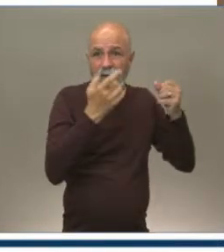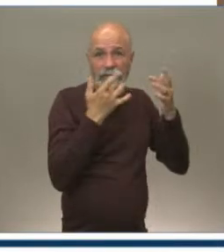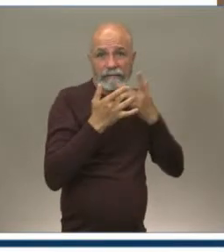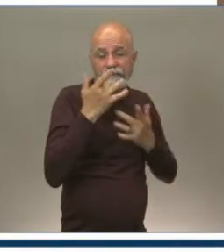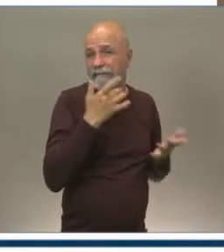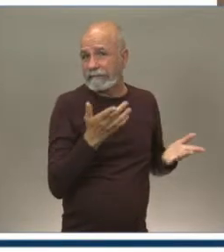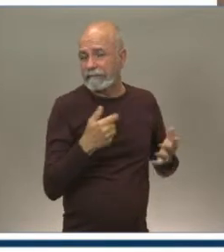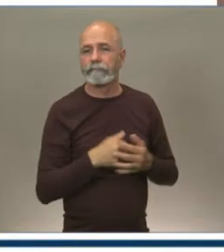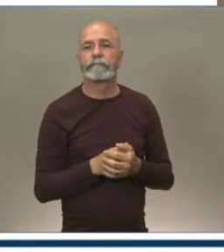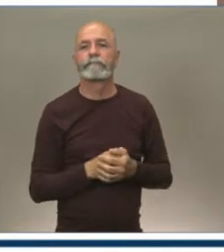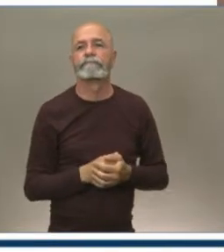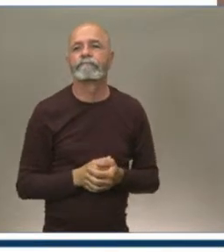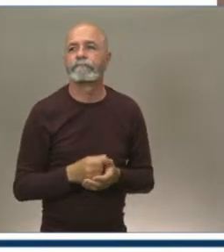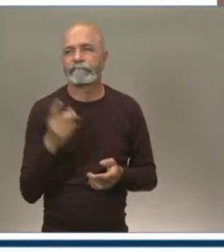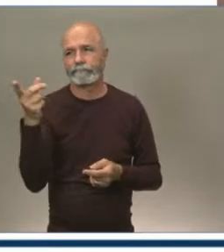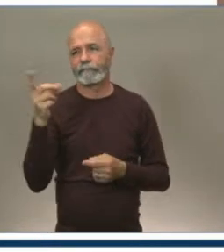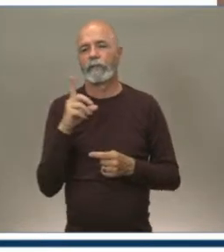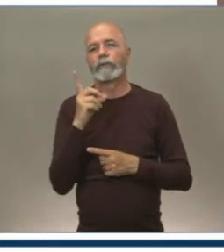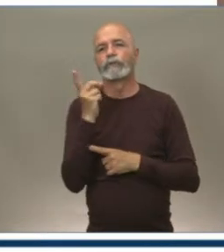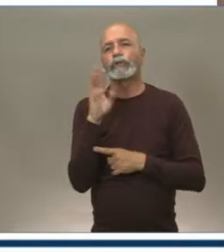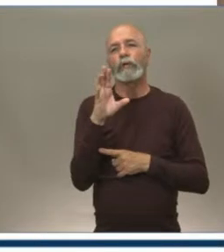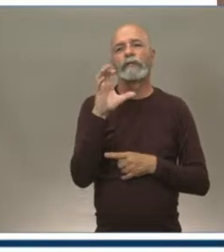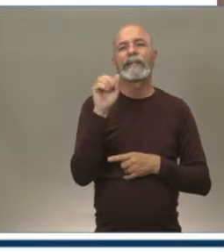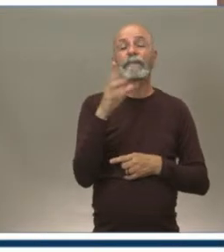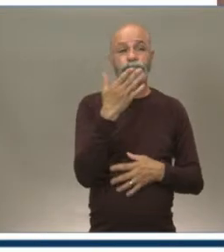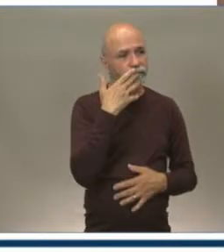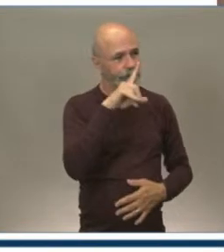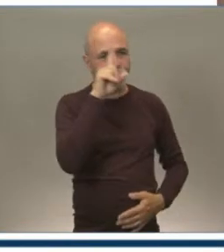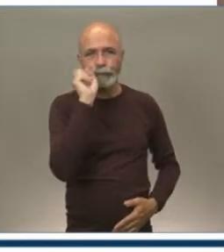Thank you, Jean. It's a great question.